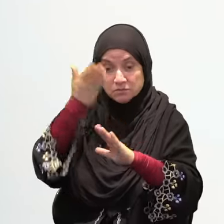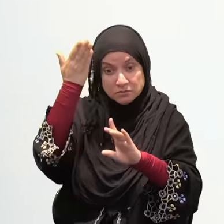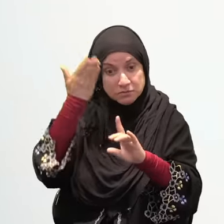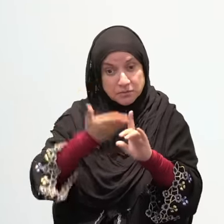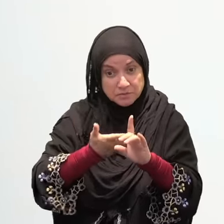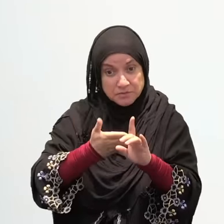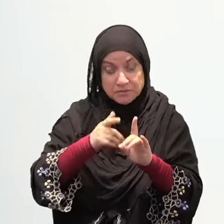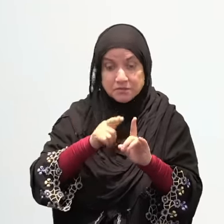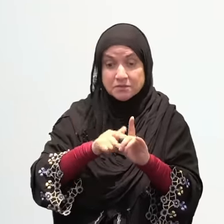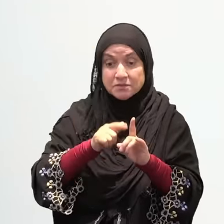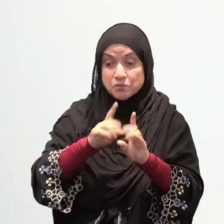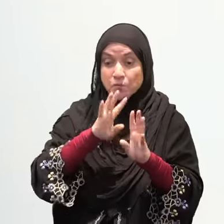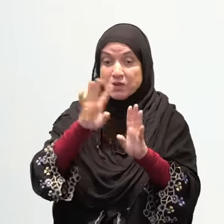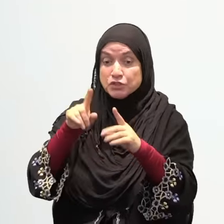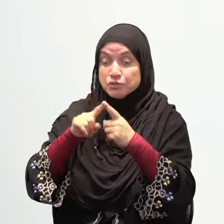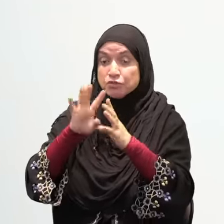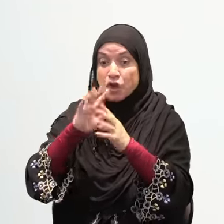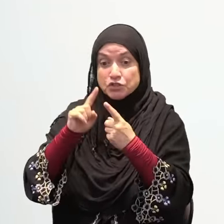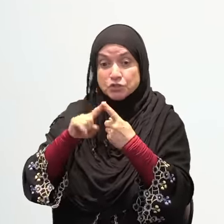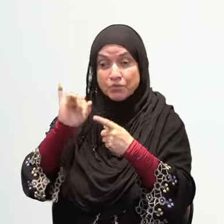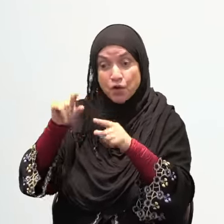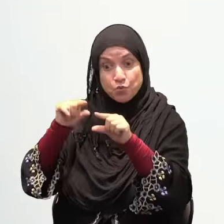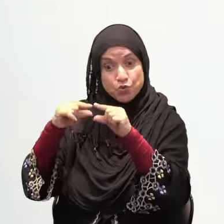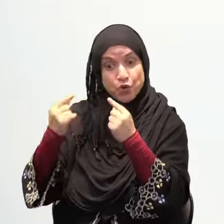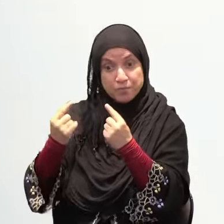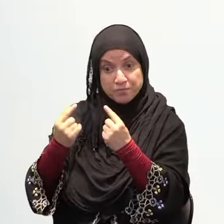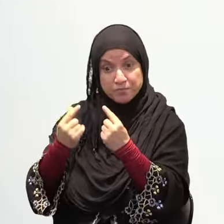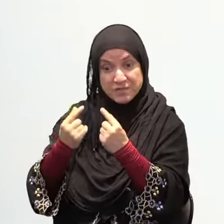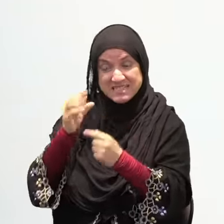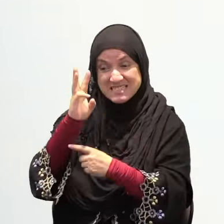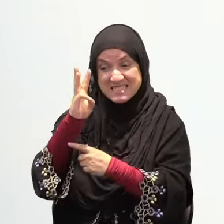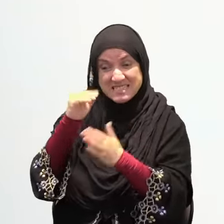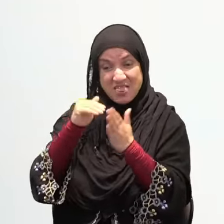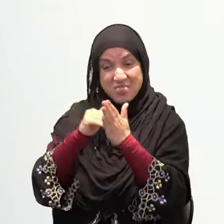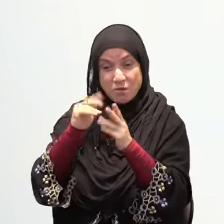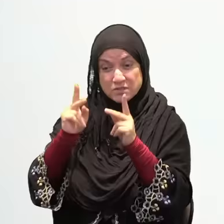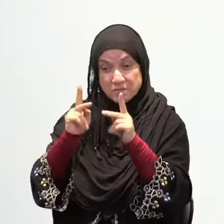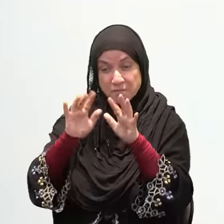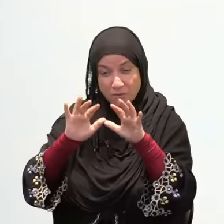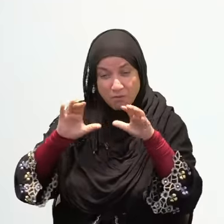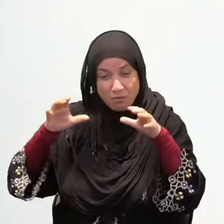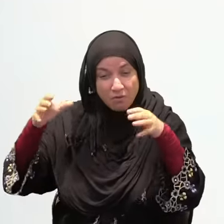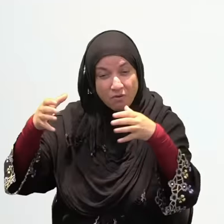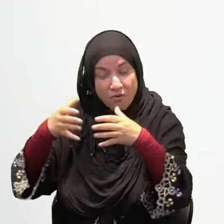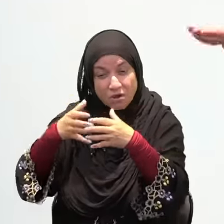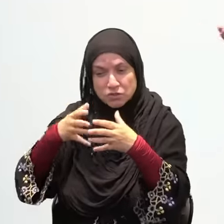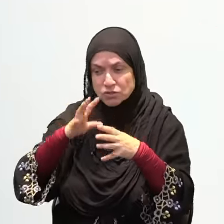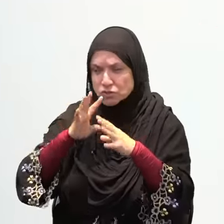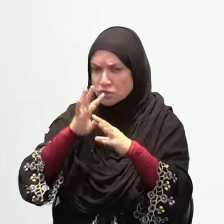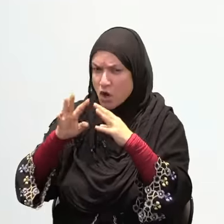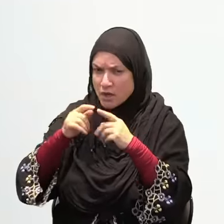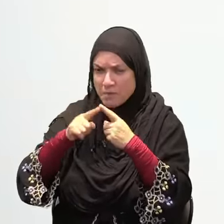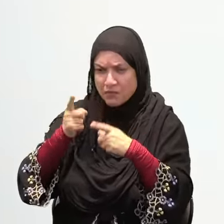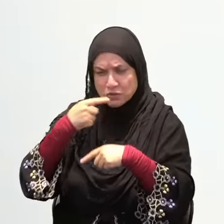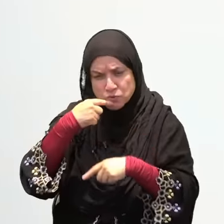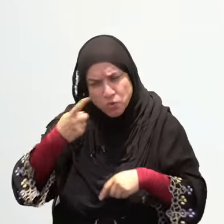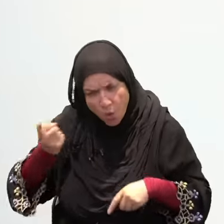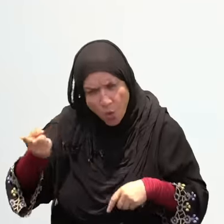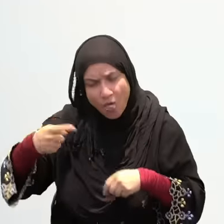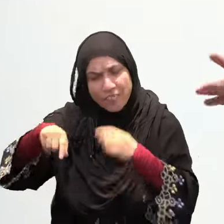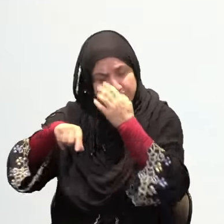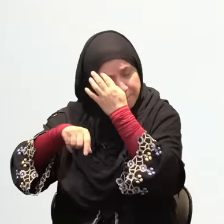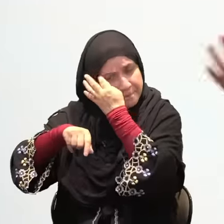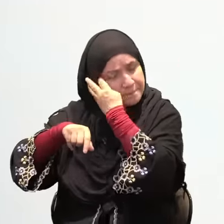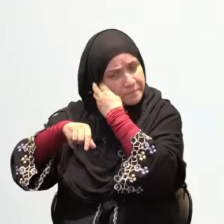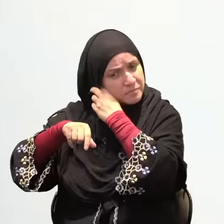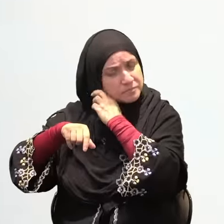says, I'm afraid they'll kill you. These people don't have any restraint, right? Quick, takfir qatl. They'll